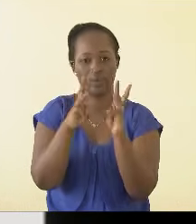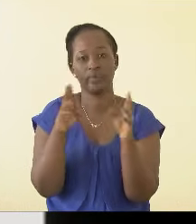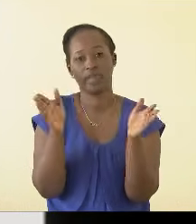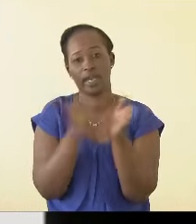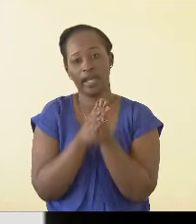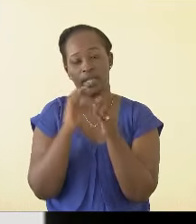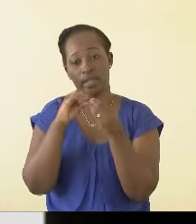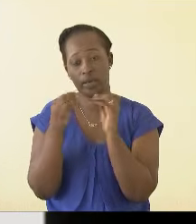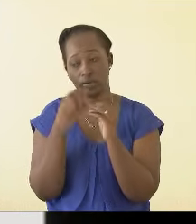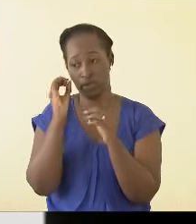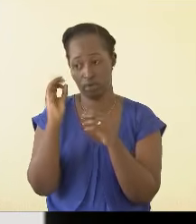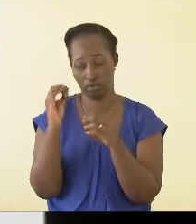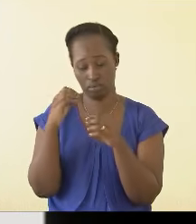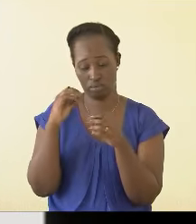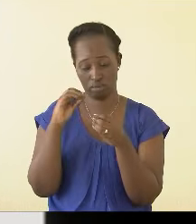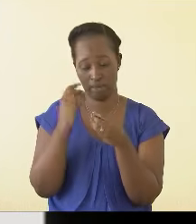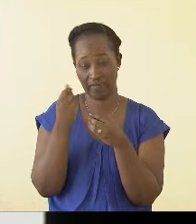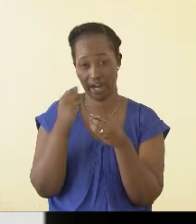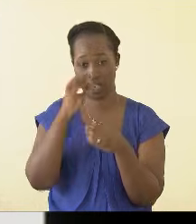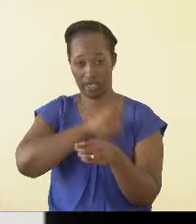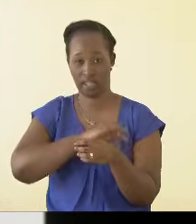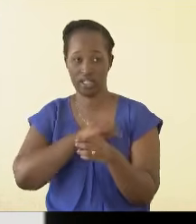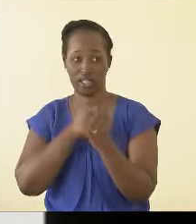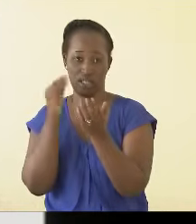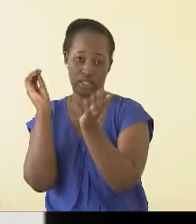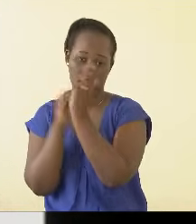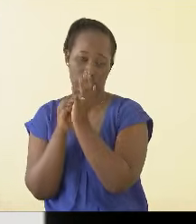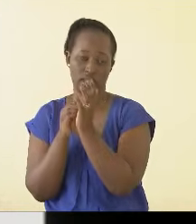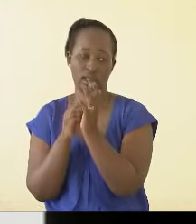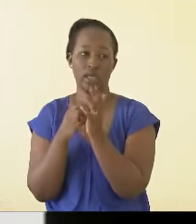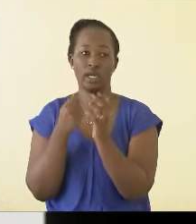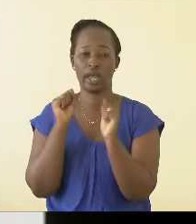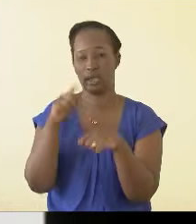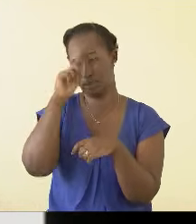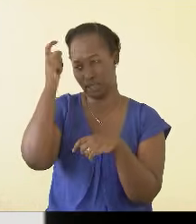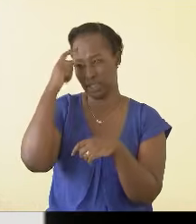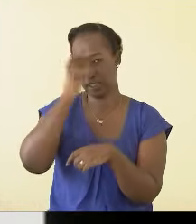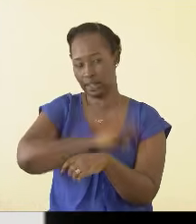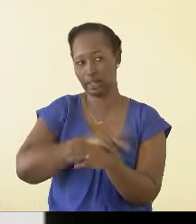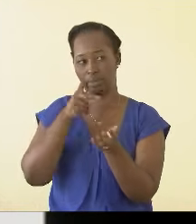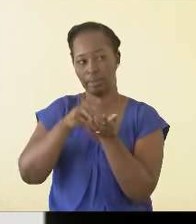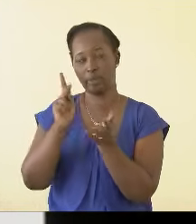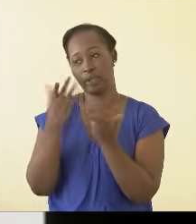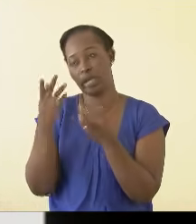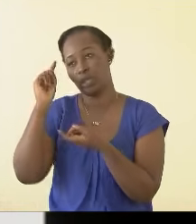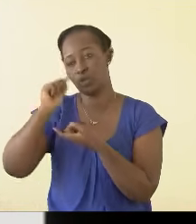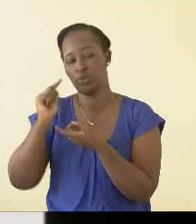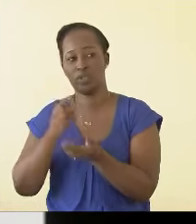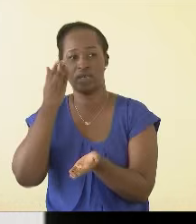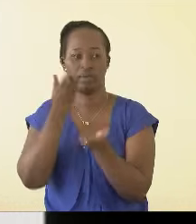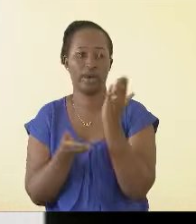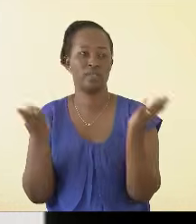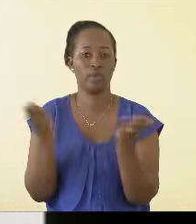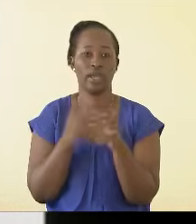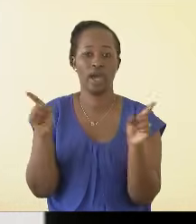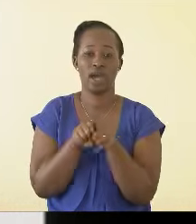fixed. You can even have a question where the interest rate is paid on reducing balance basis, whereby